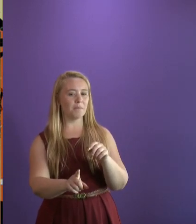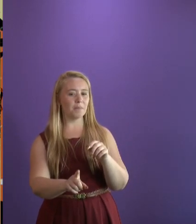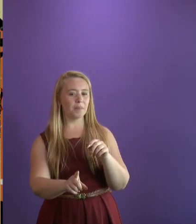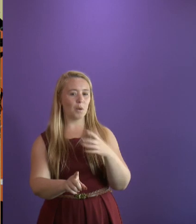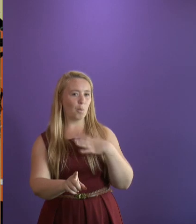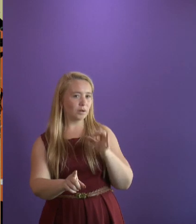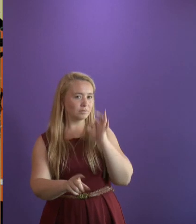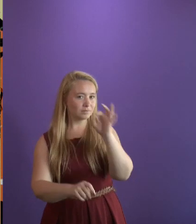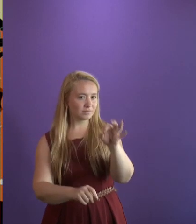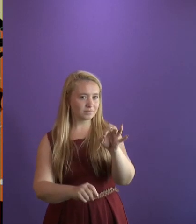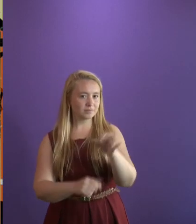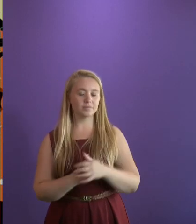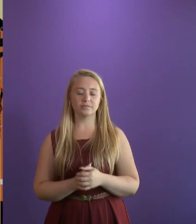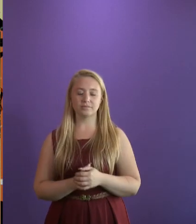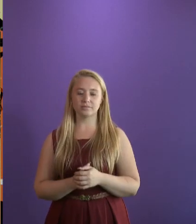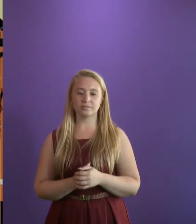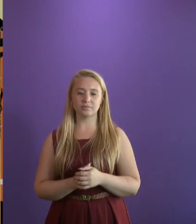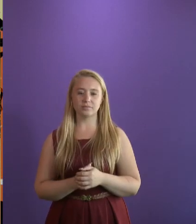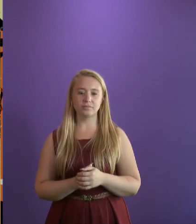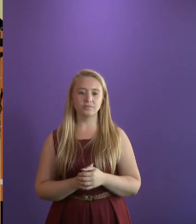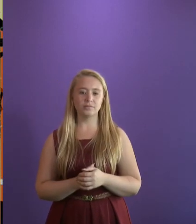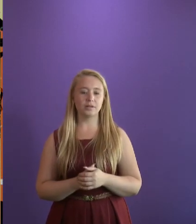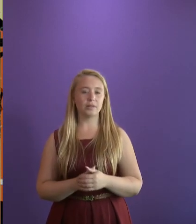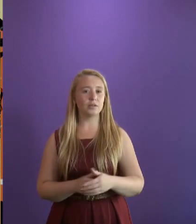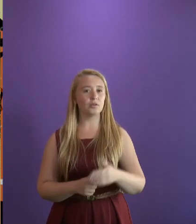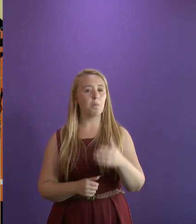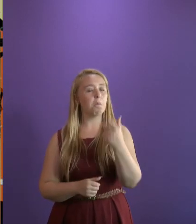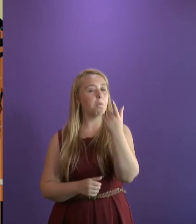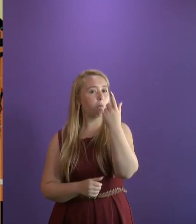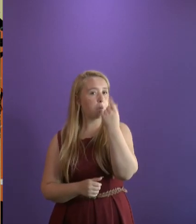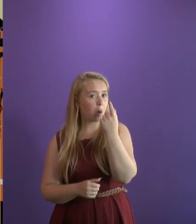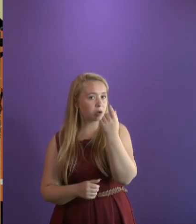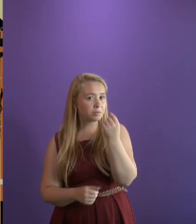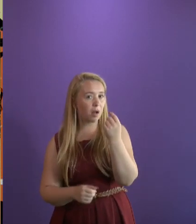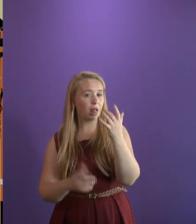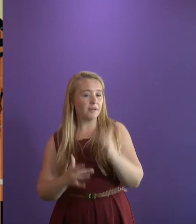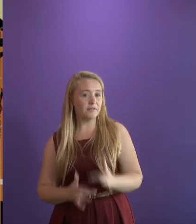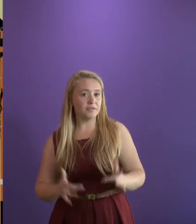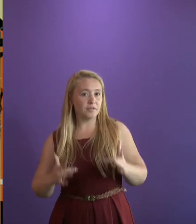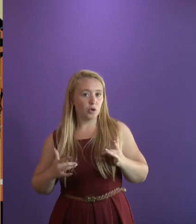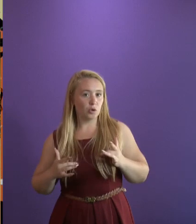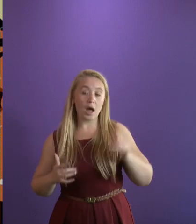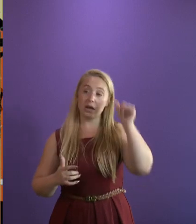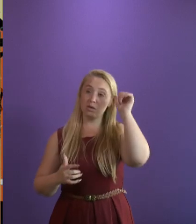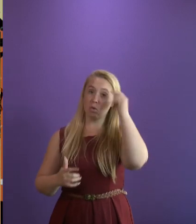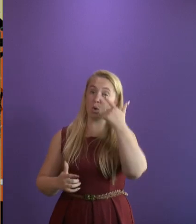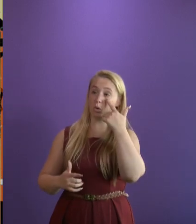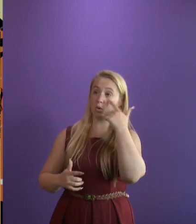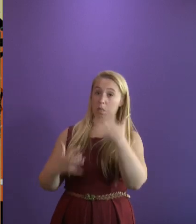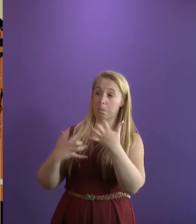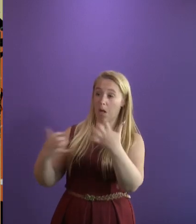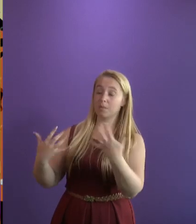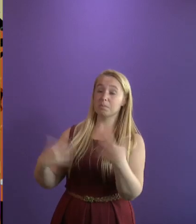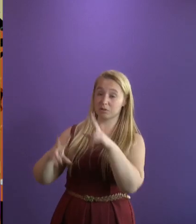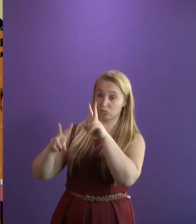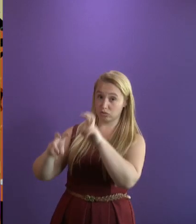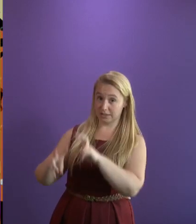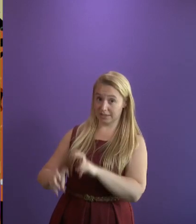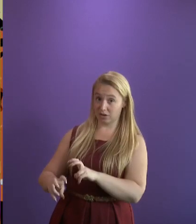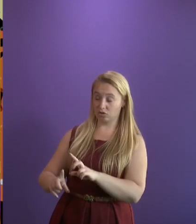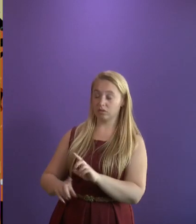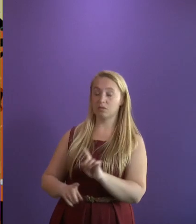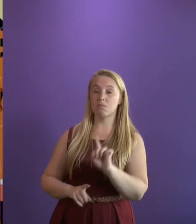There is perhaps a perception, and I know that the Youth Parliament have carried out studies in this. There